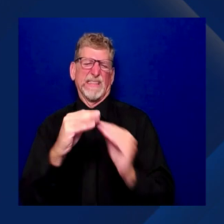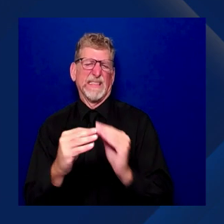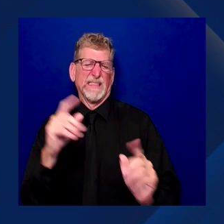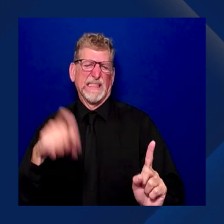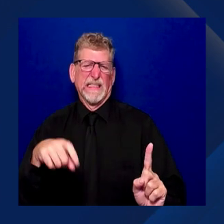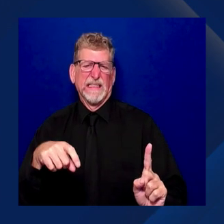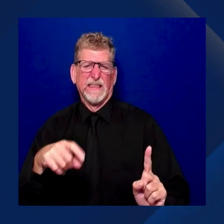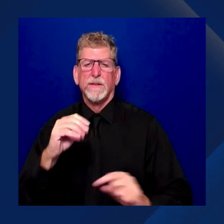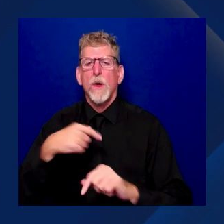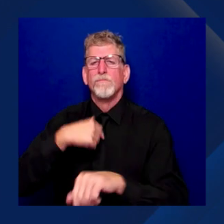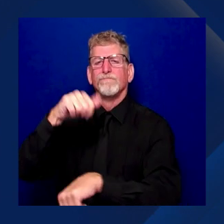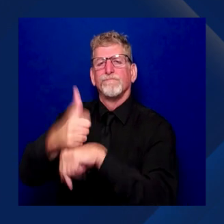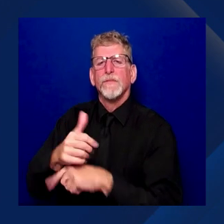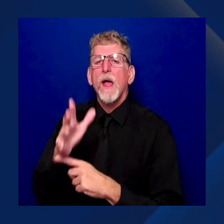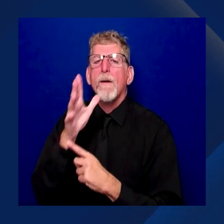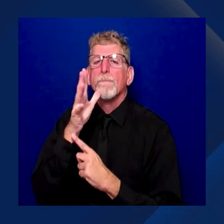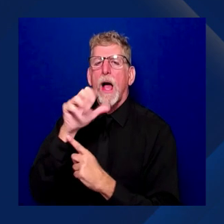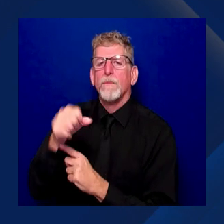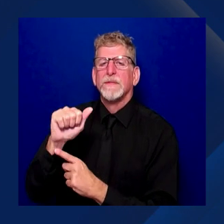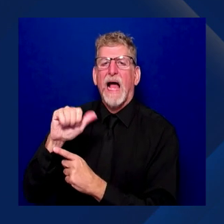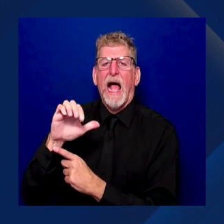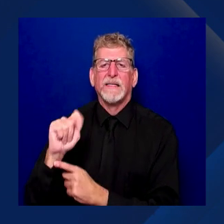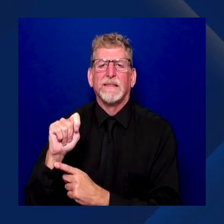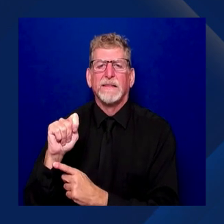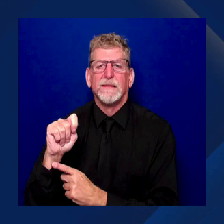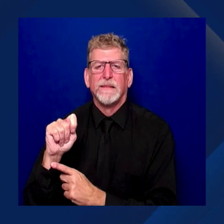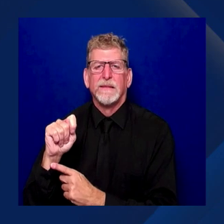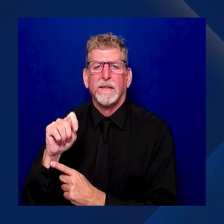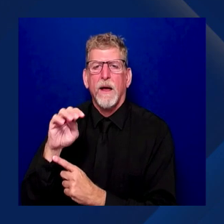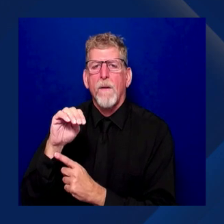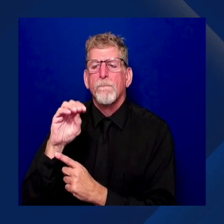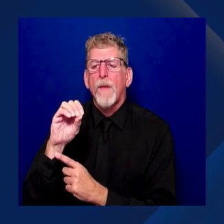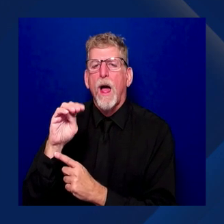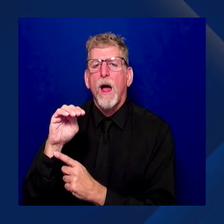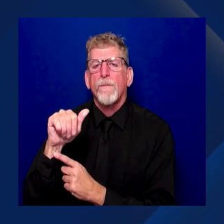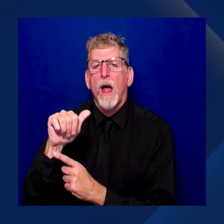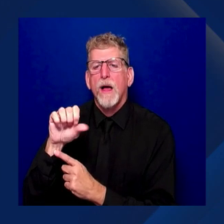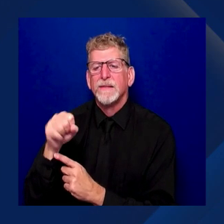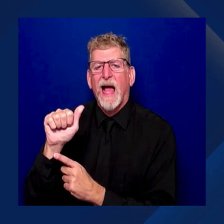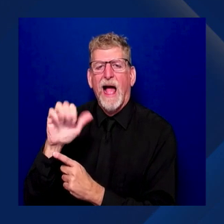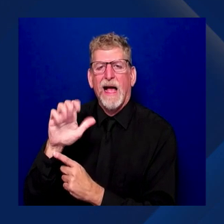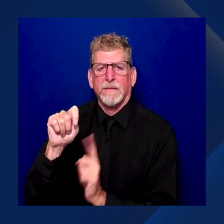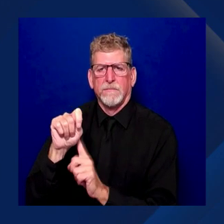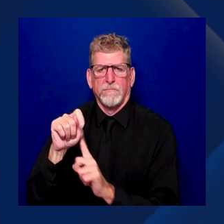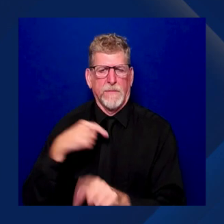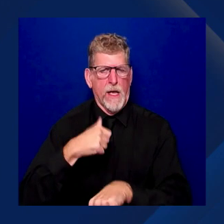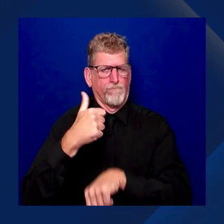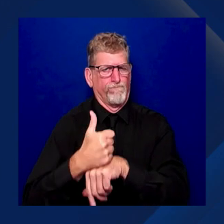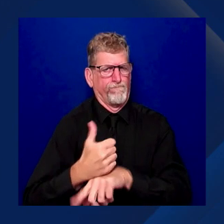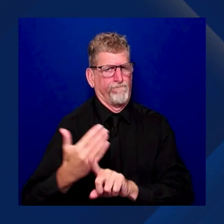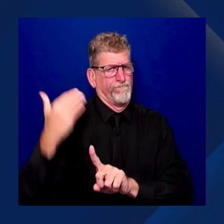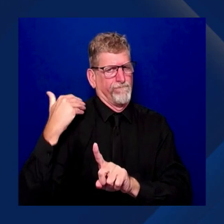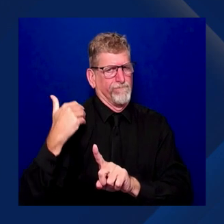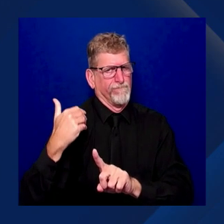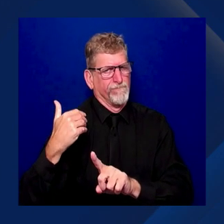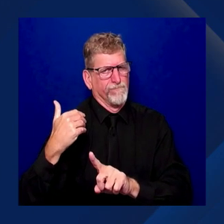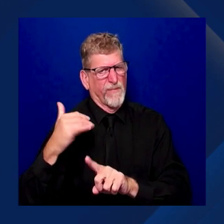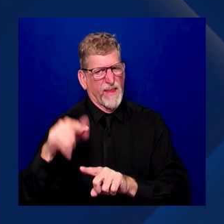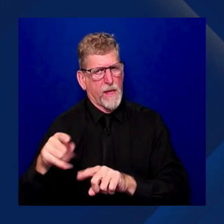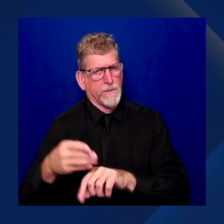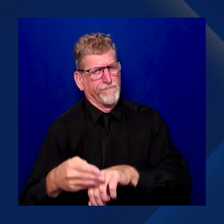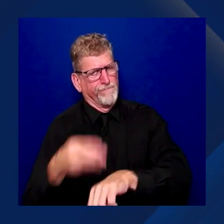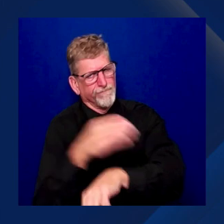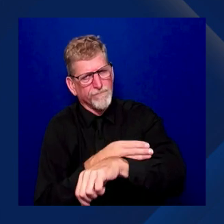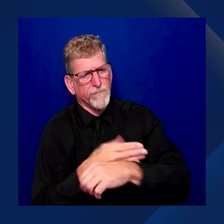Congress. The main focus of this bill was to increase the postpartum coverage provided in Medicaid, improving data